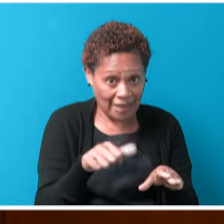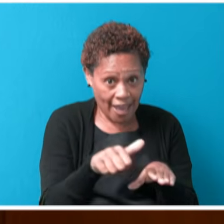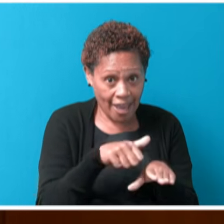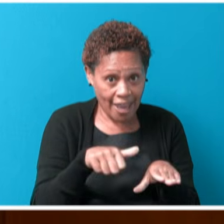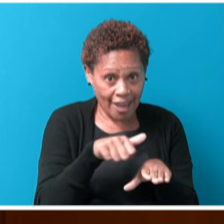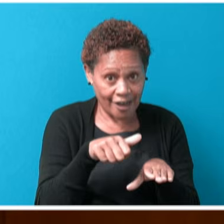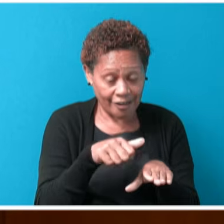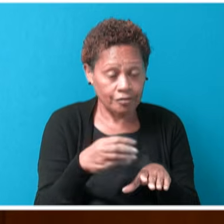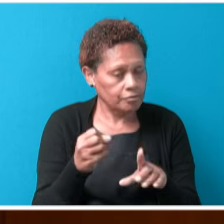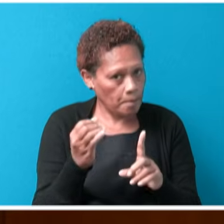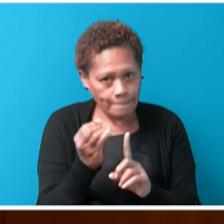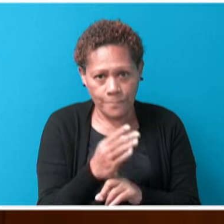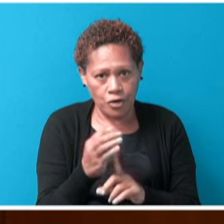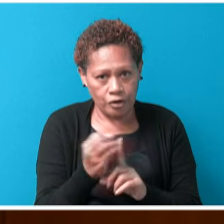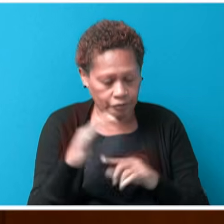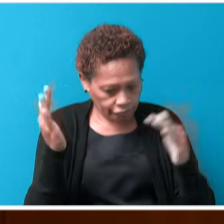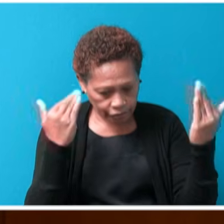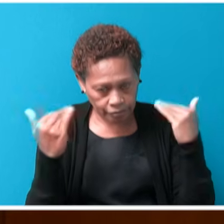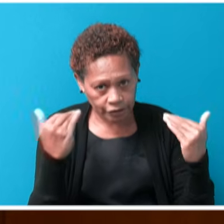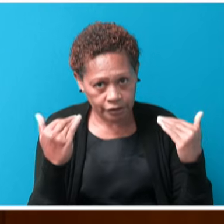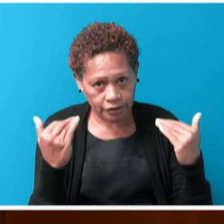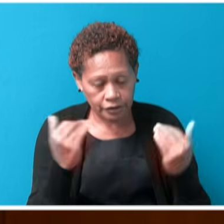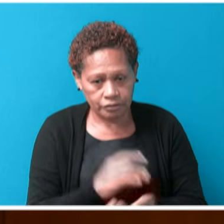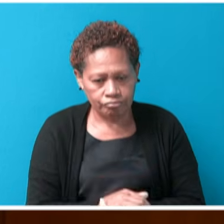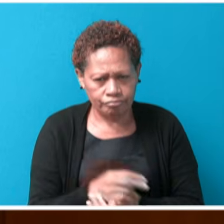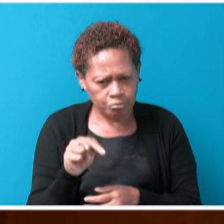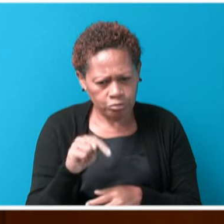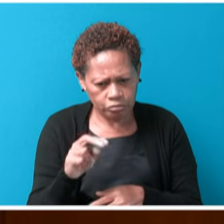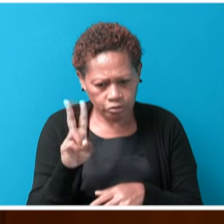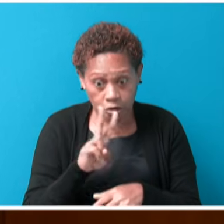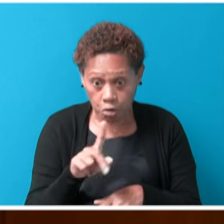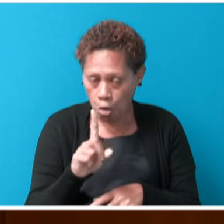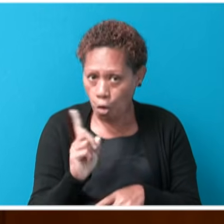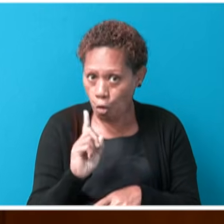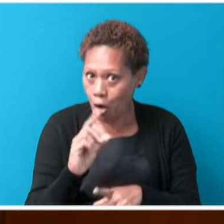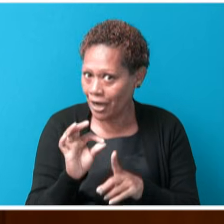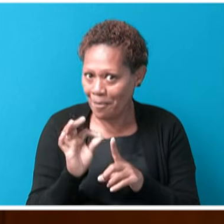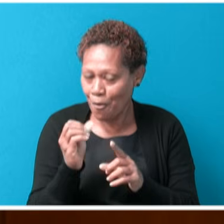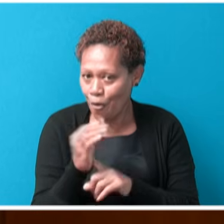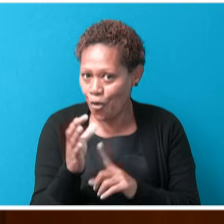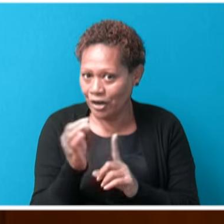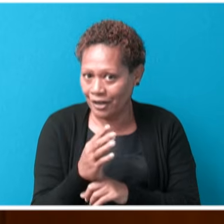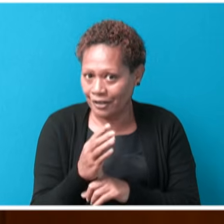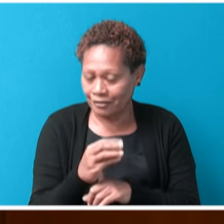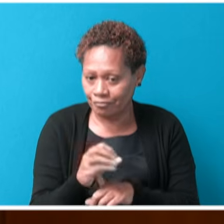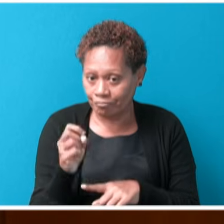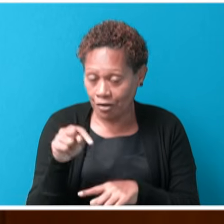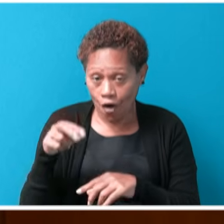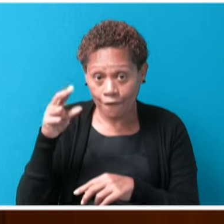very important, Mr. Speaker, sir. But we need to look for what is vital to the existence of Fiji's